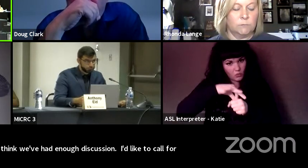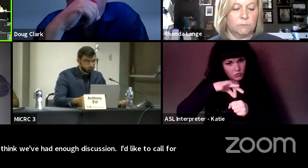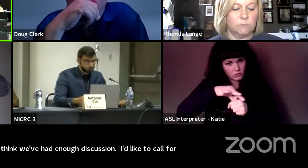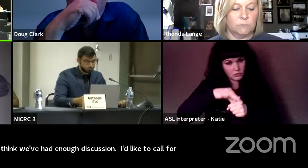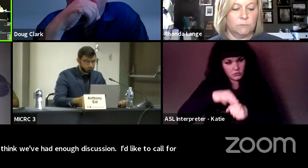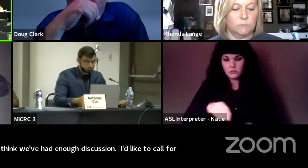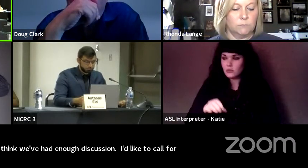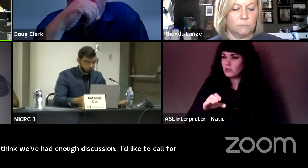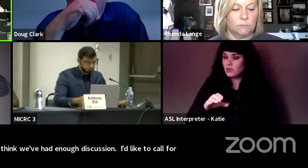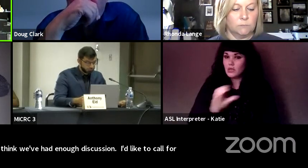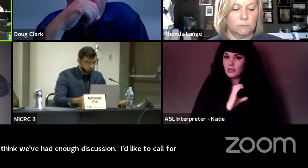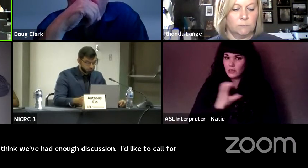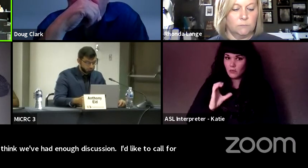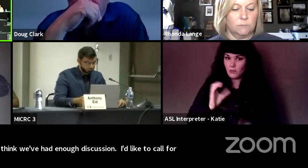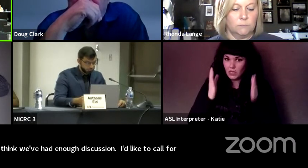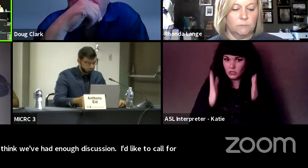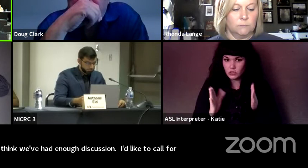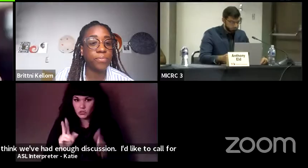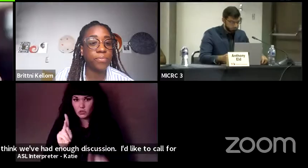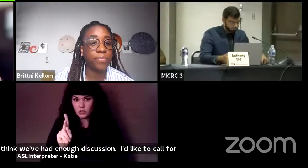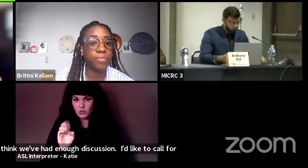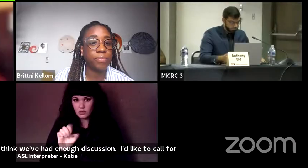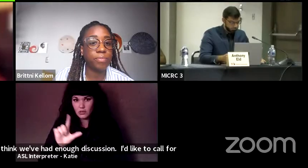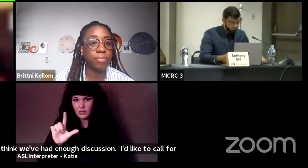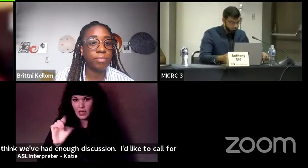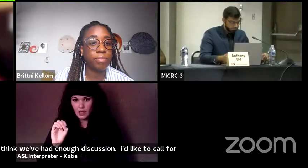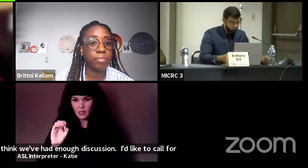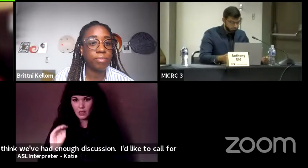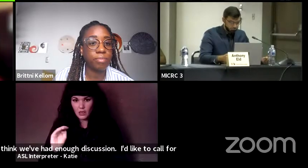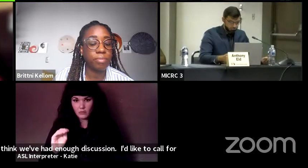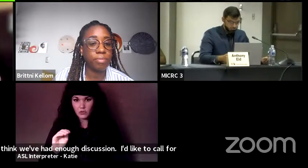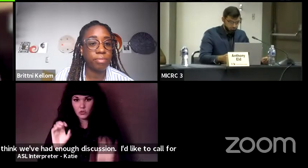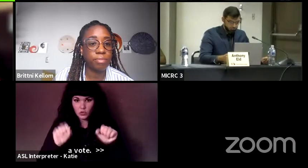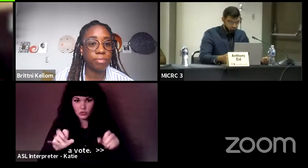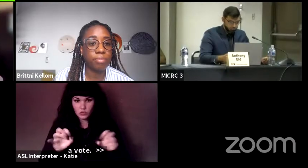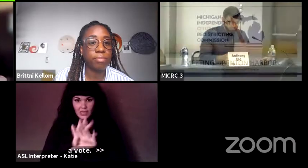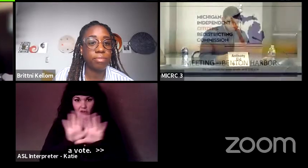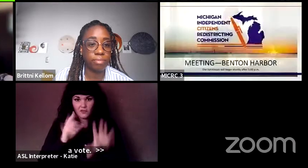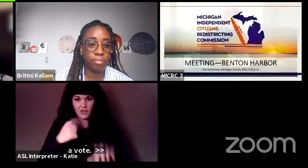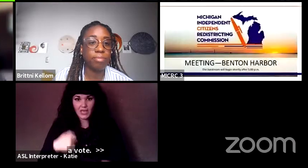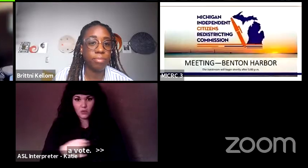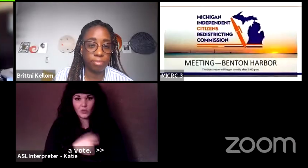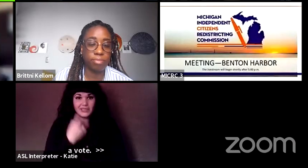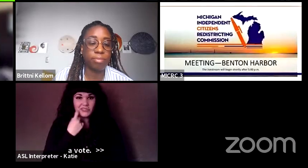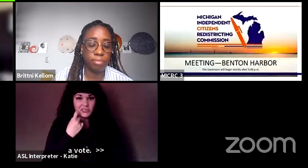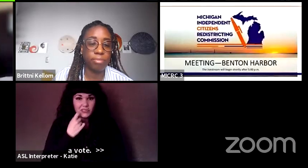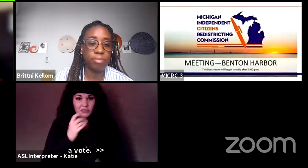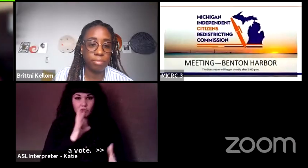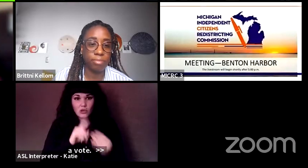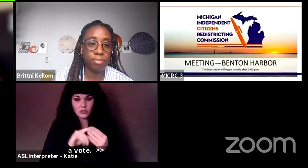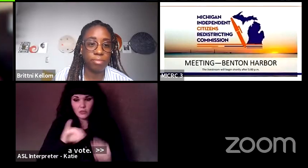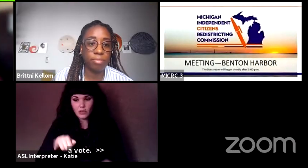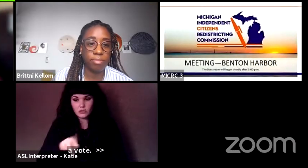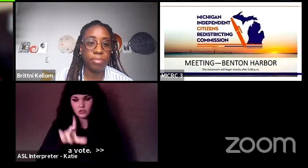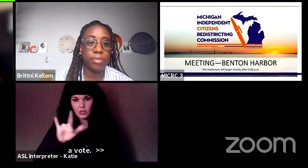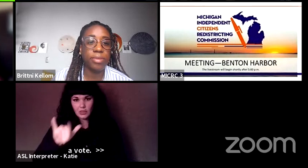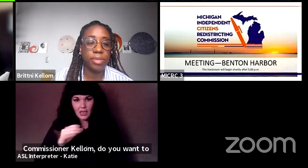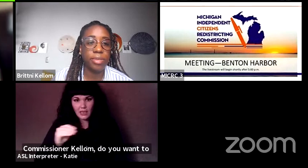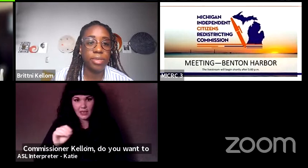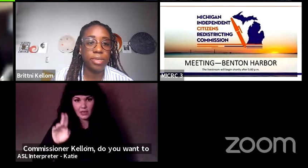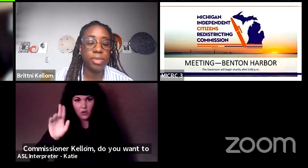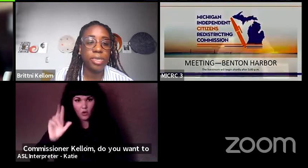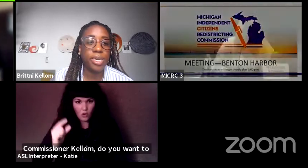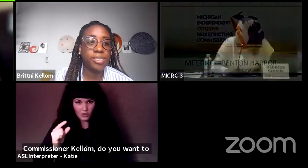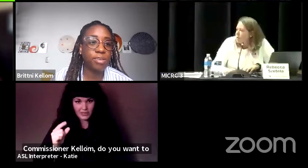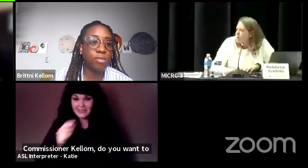Commissioner Kellum, do you want to clarify, but we were just talking about July and August, not changing the time to 10 o'clock. I don't believe that was part of